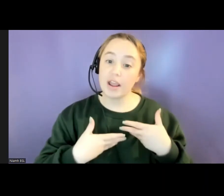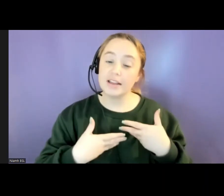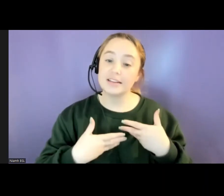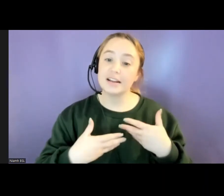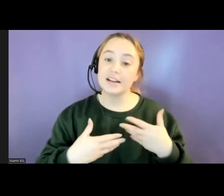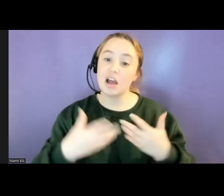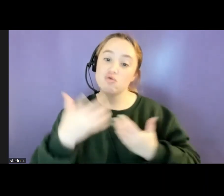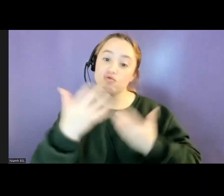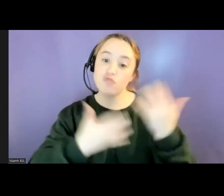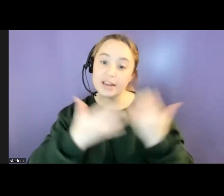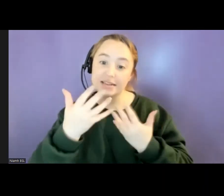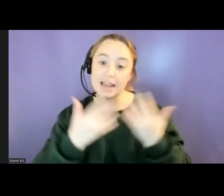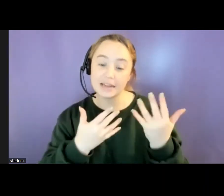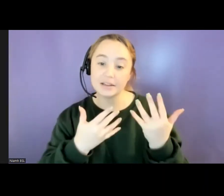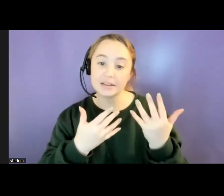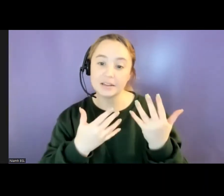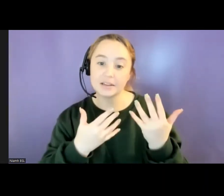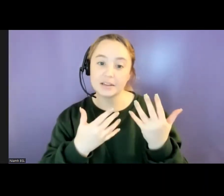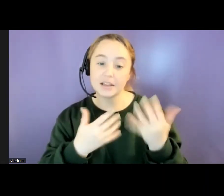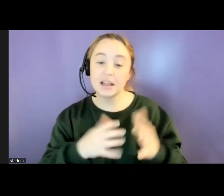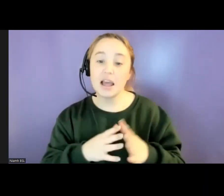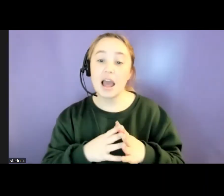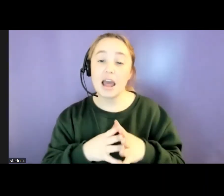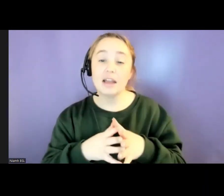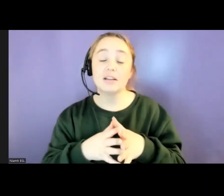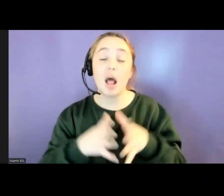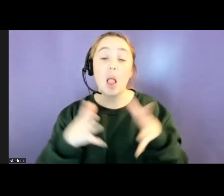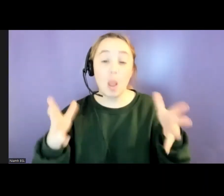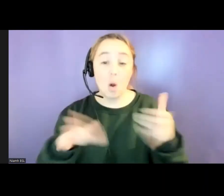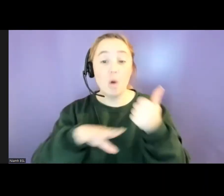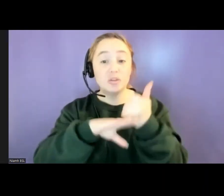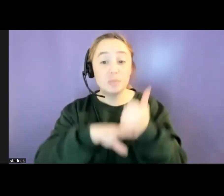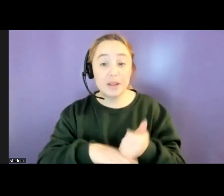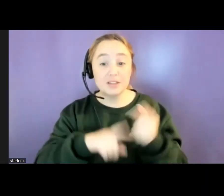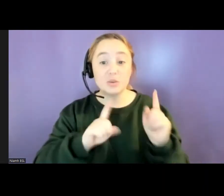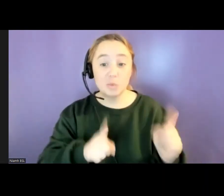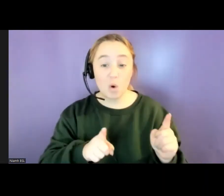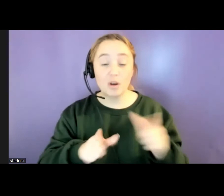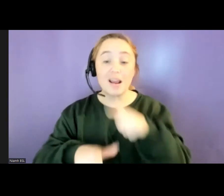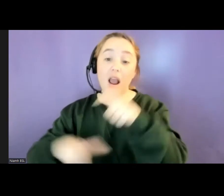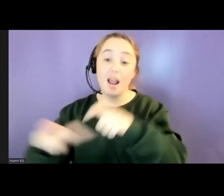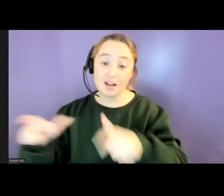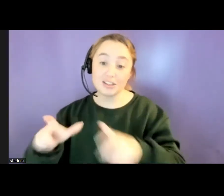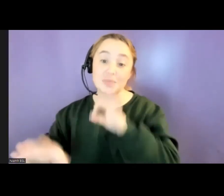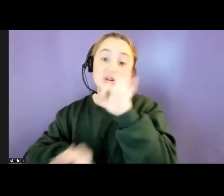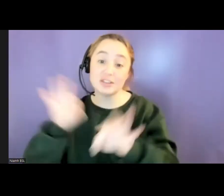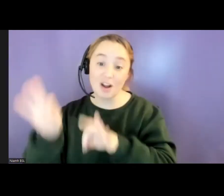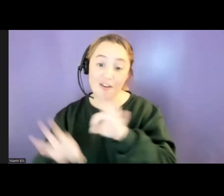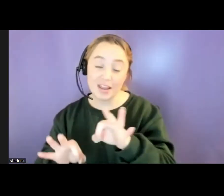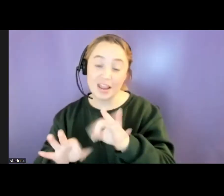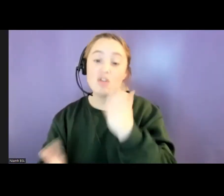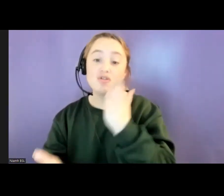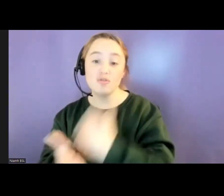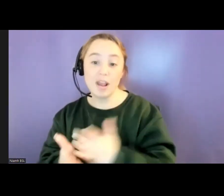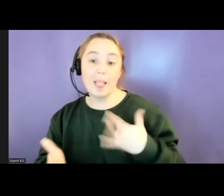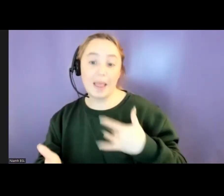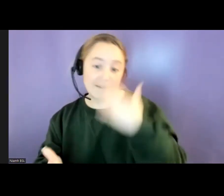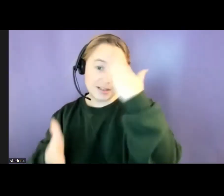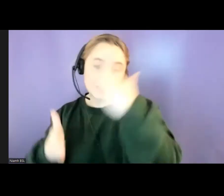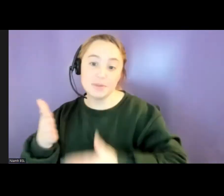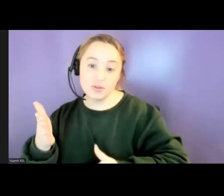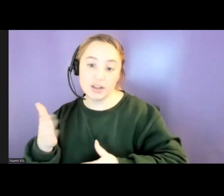rating, and a massive amount of that is based on those surveys, so the real life experience of our